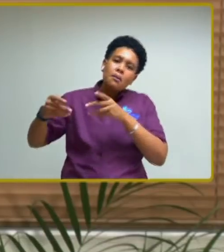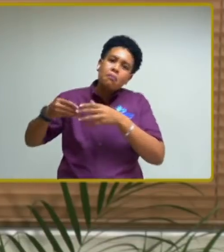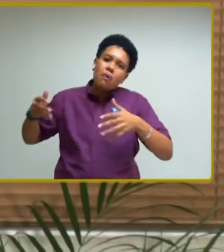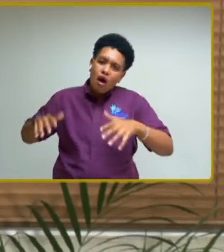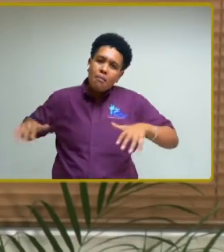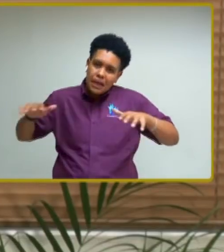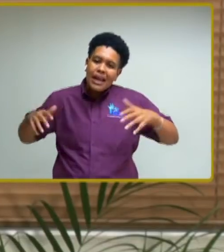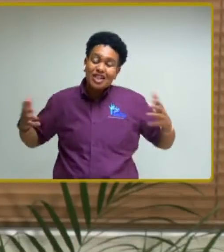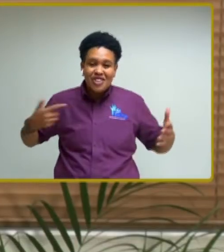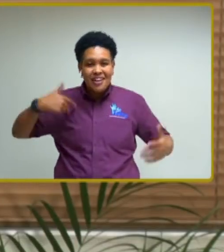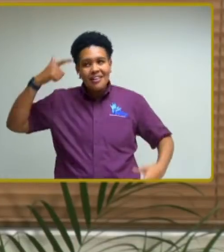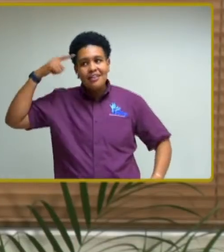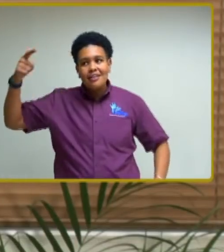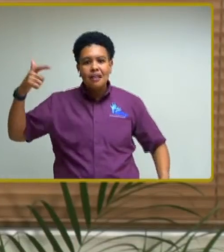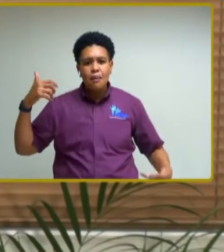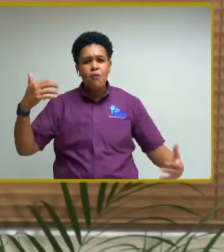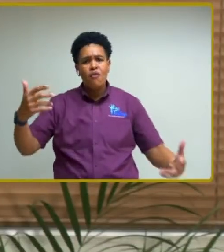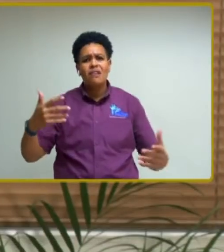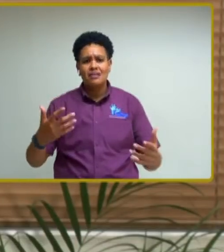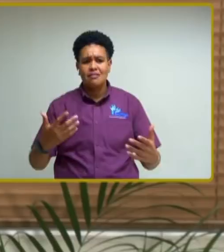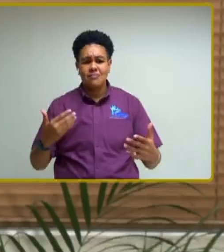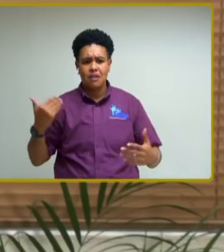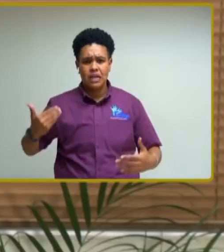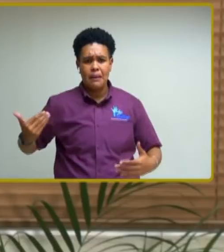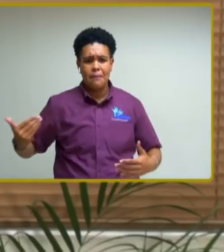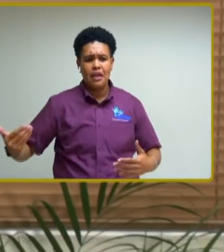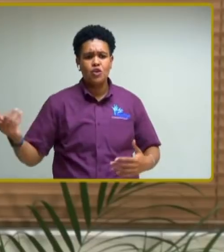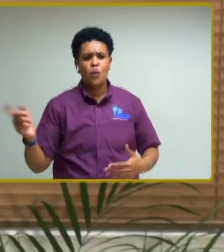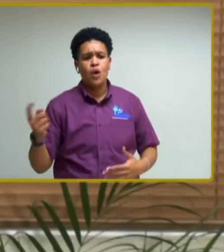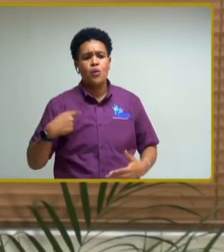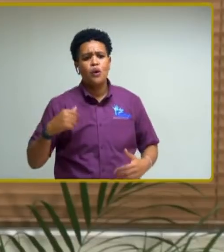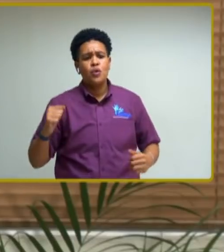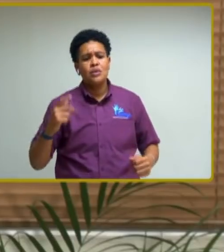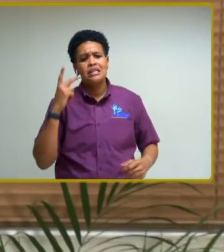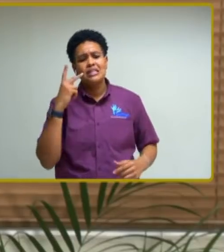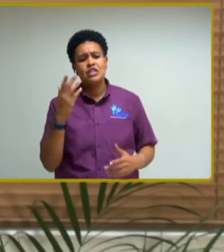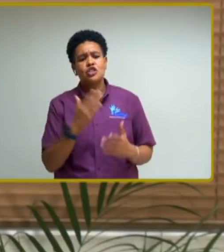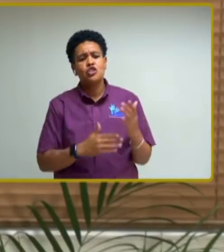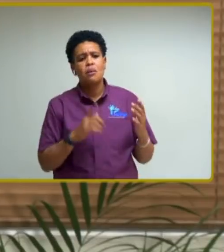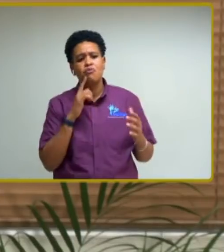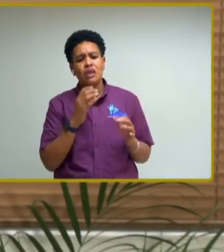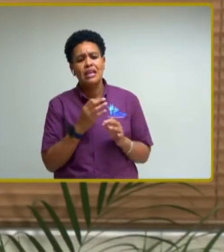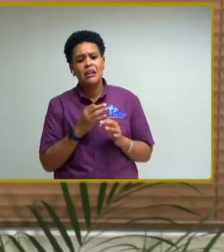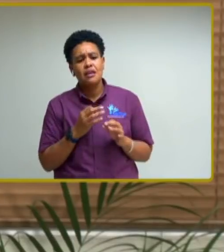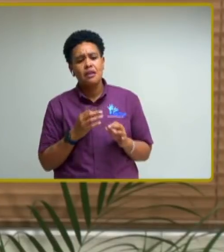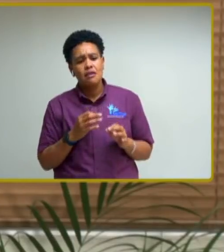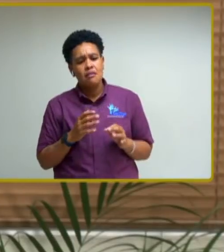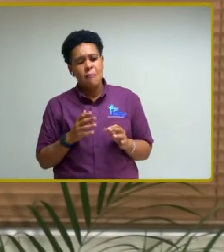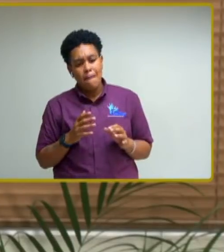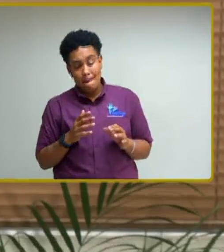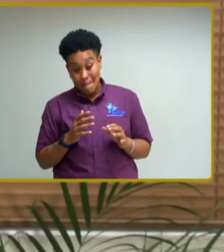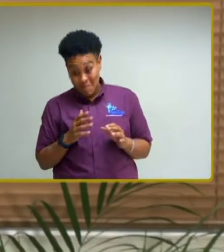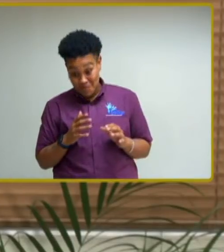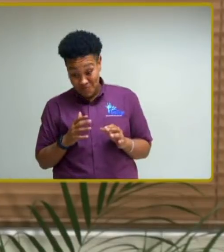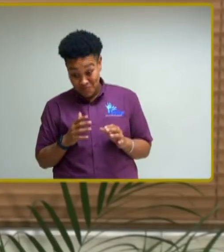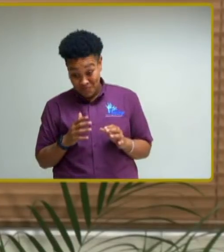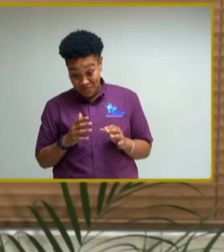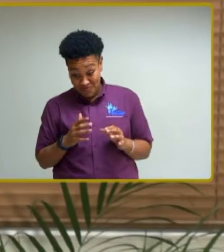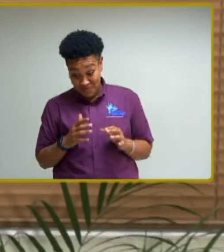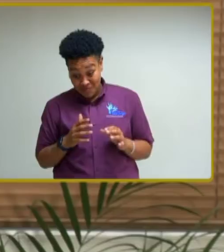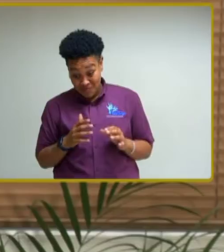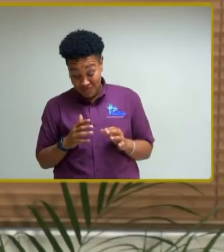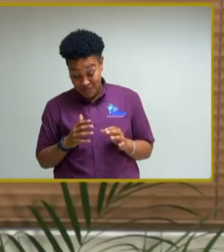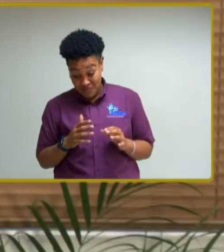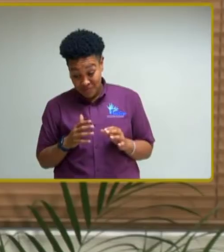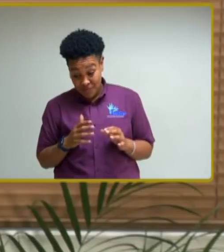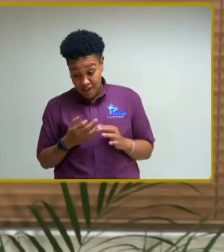population, I think they're moving at a pace where we could see some freeing up, as well as based on the fact that other brands will come